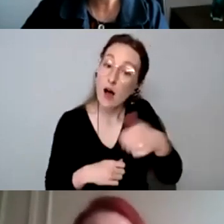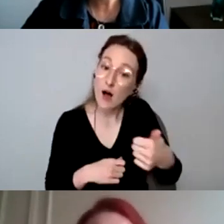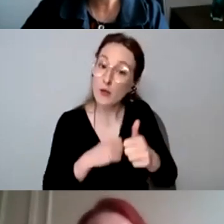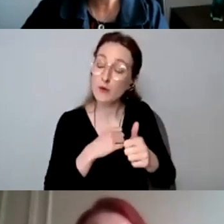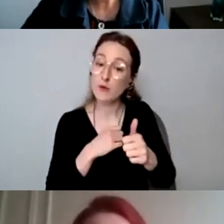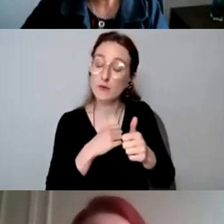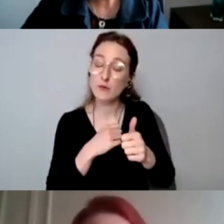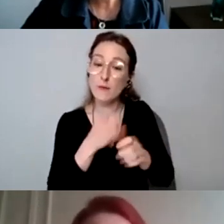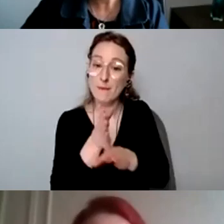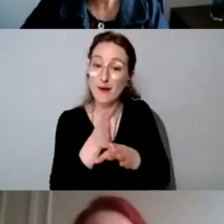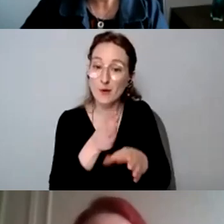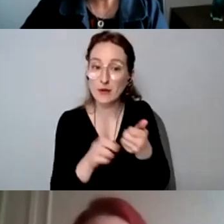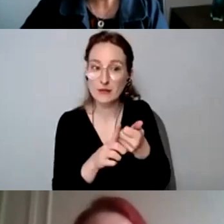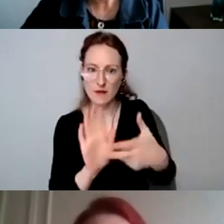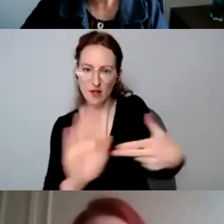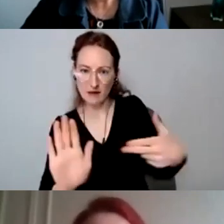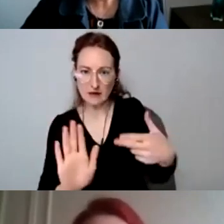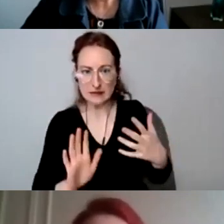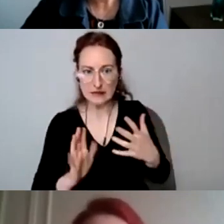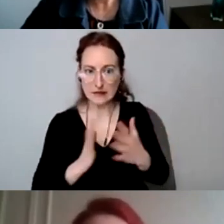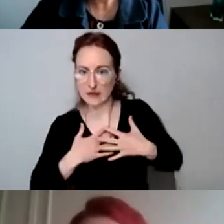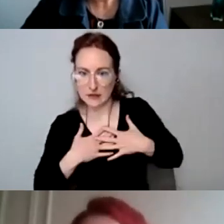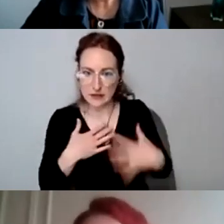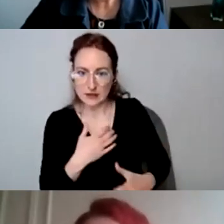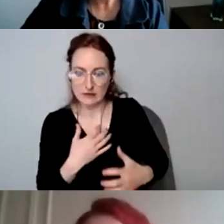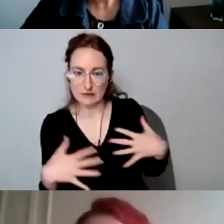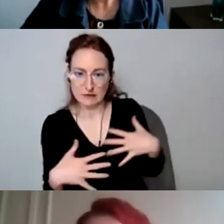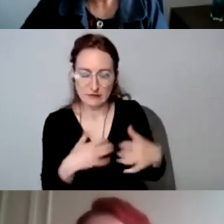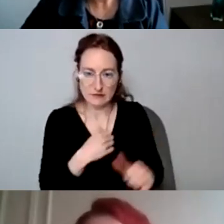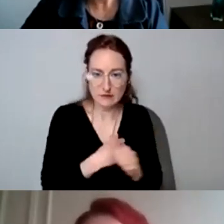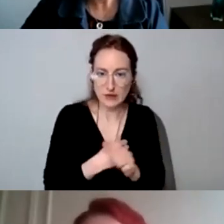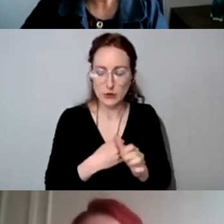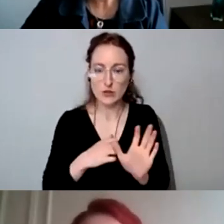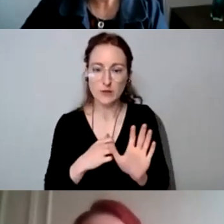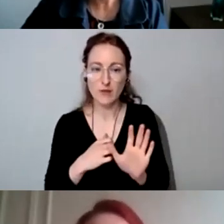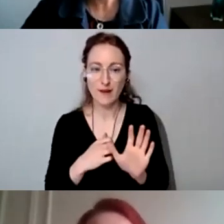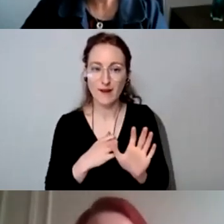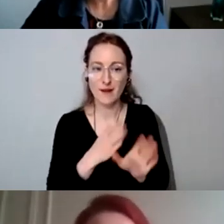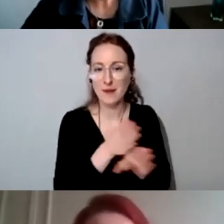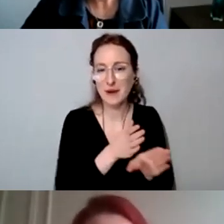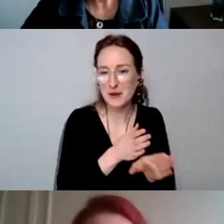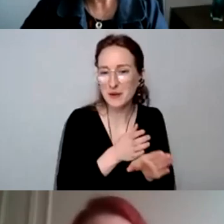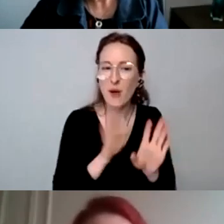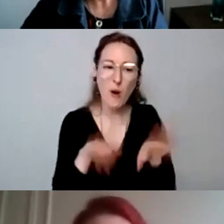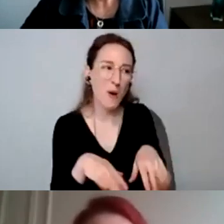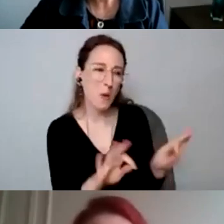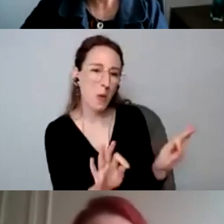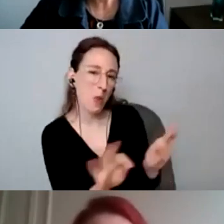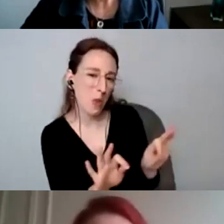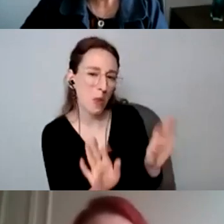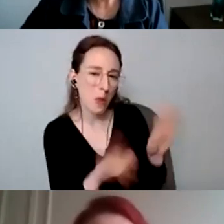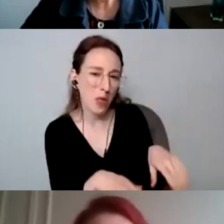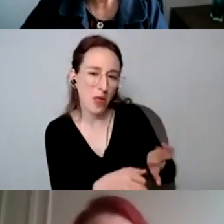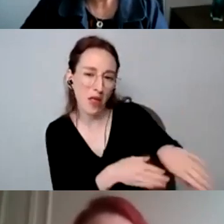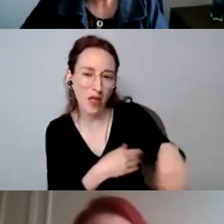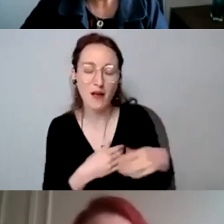to the society and to the state. And we see it reflected in the legislation, such as anti-gay propaganda law,